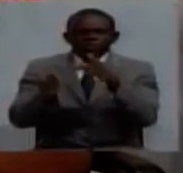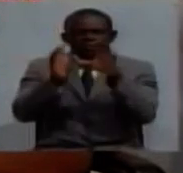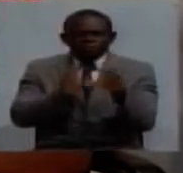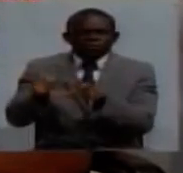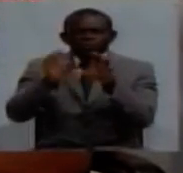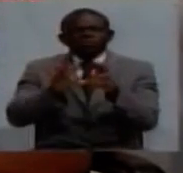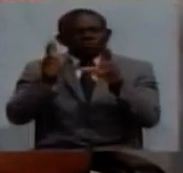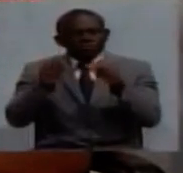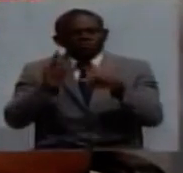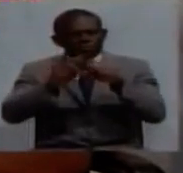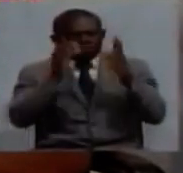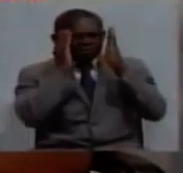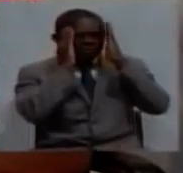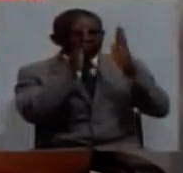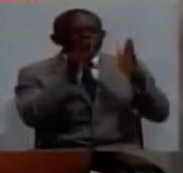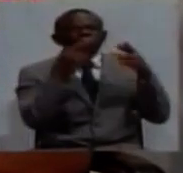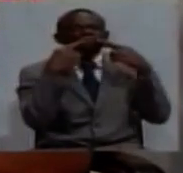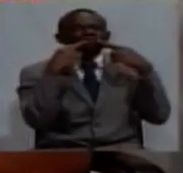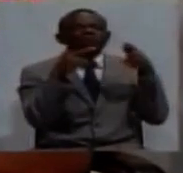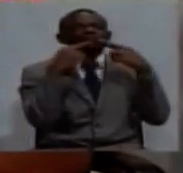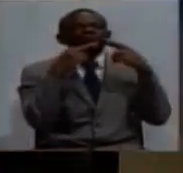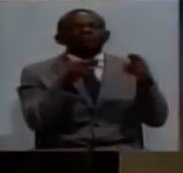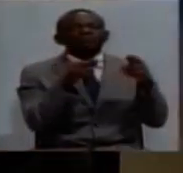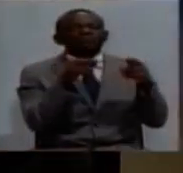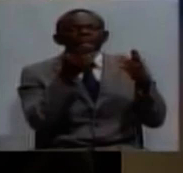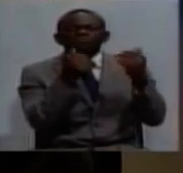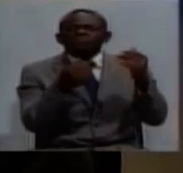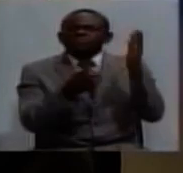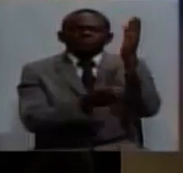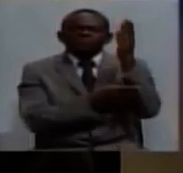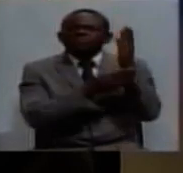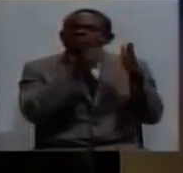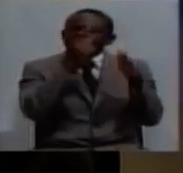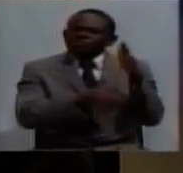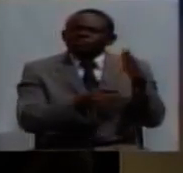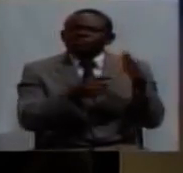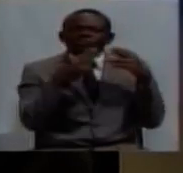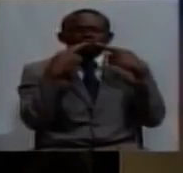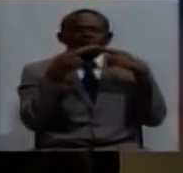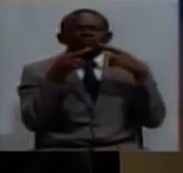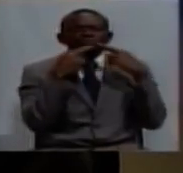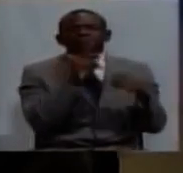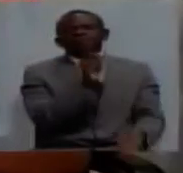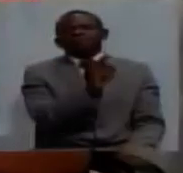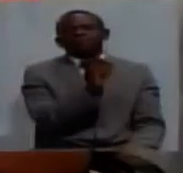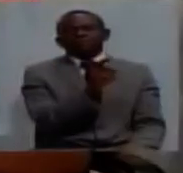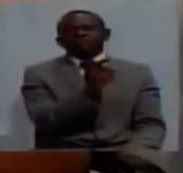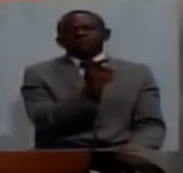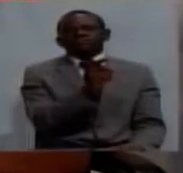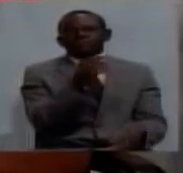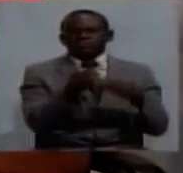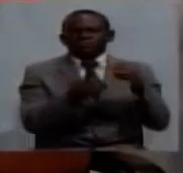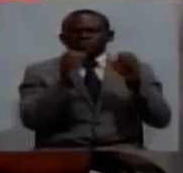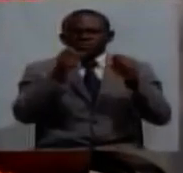like? What would development look like? So you have that as an outcome, and then work backwards to actually see that you have measured